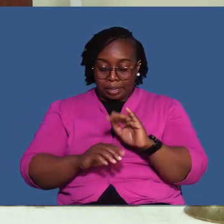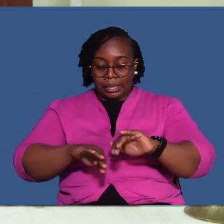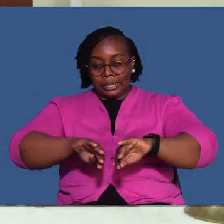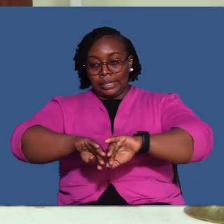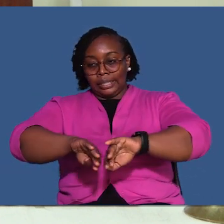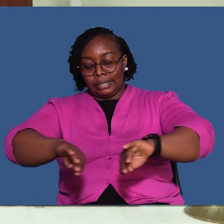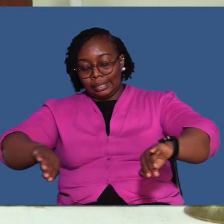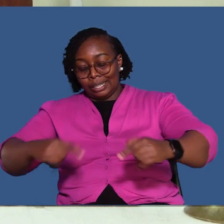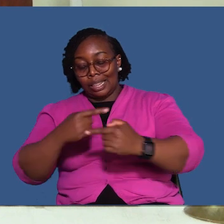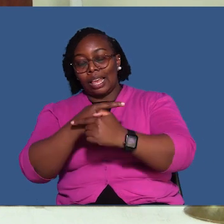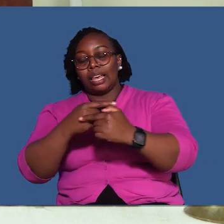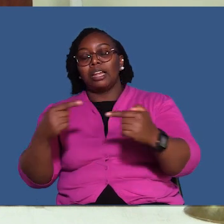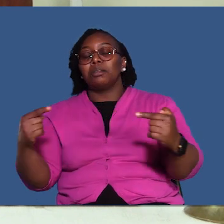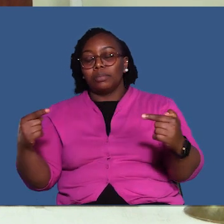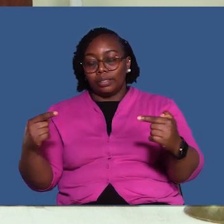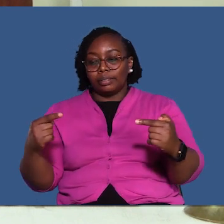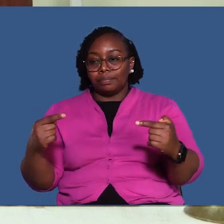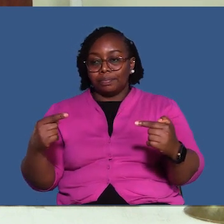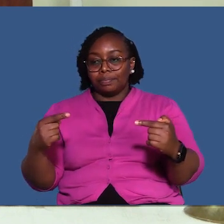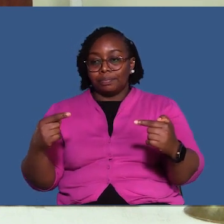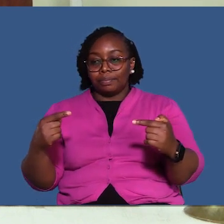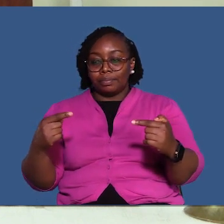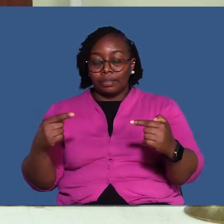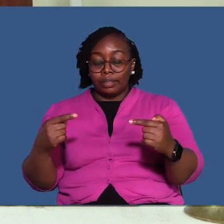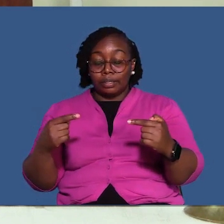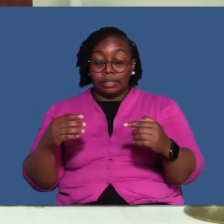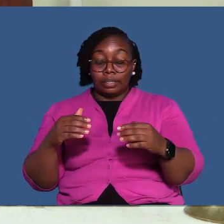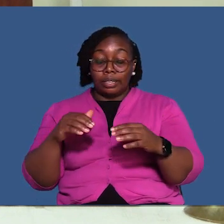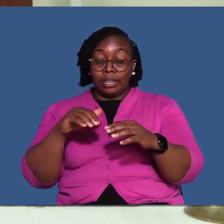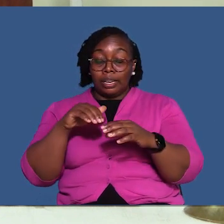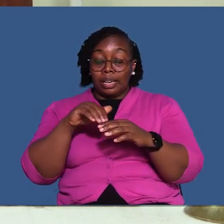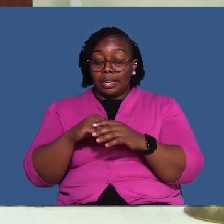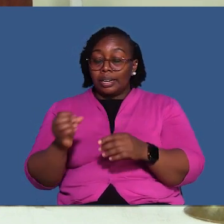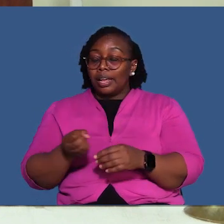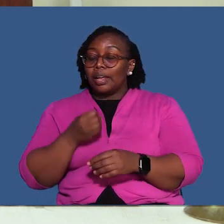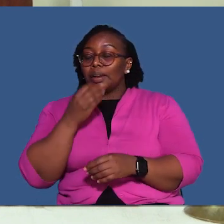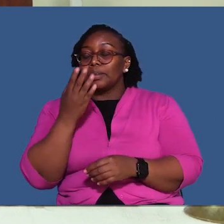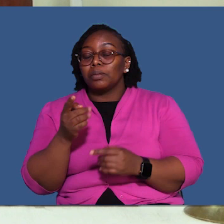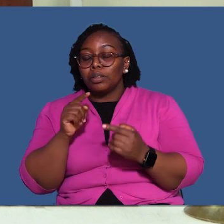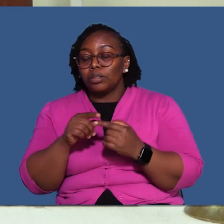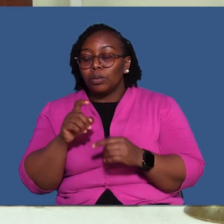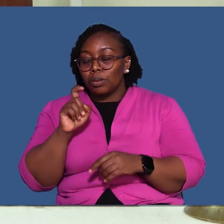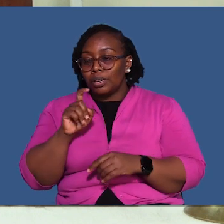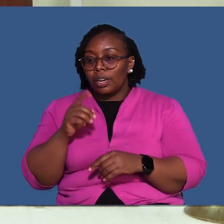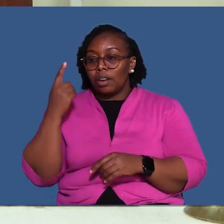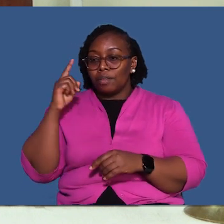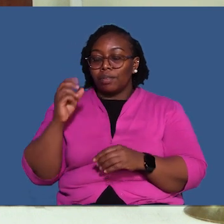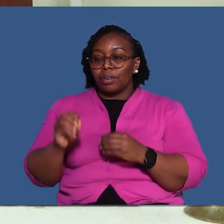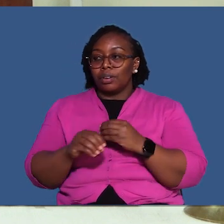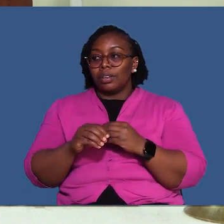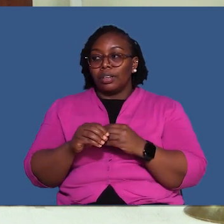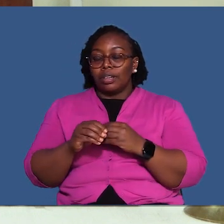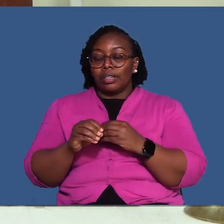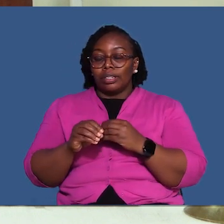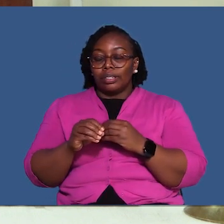the enemies. In response to our need for a savior, God parted